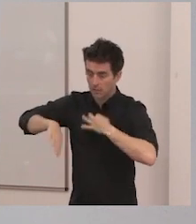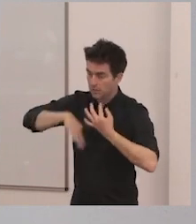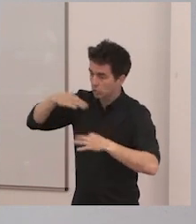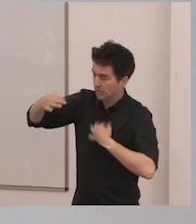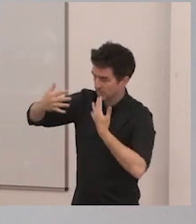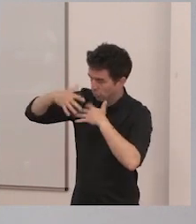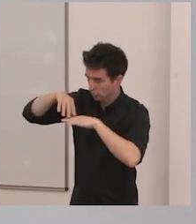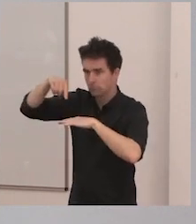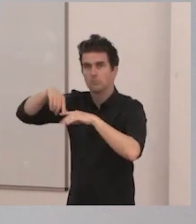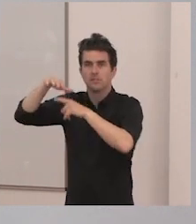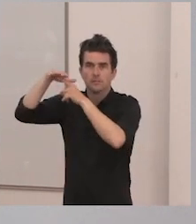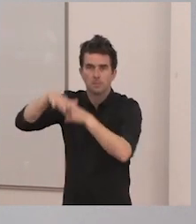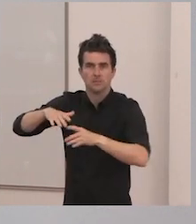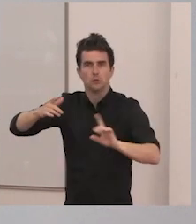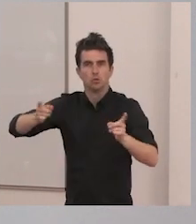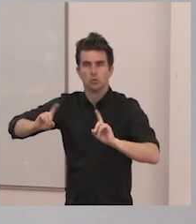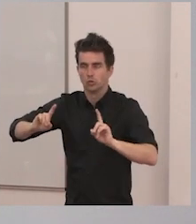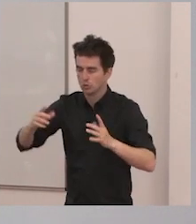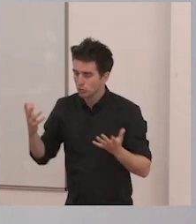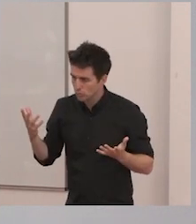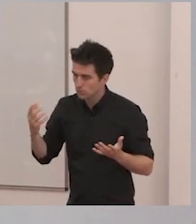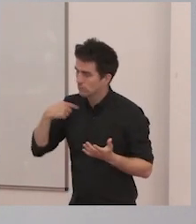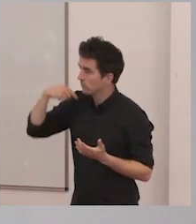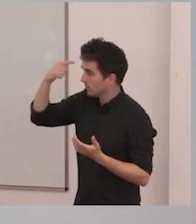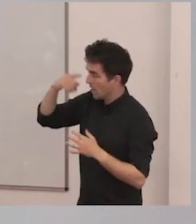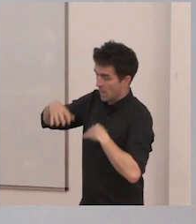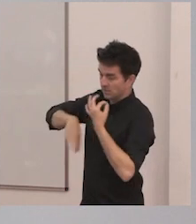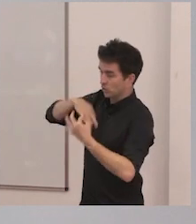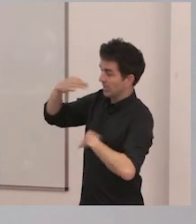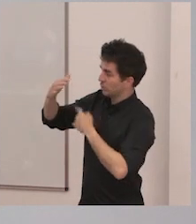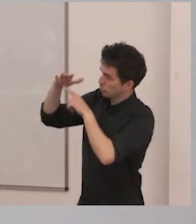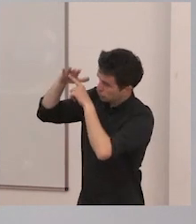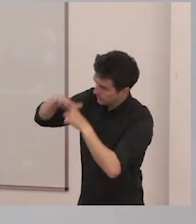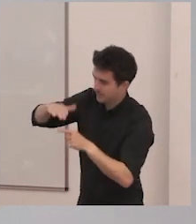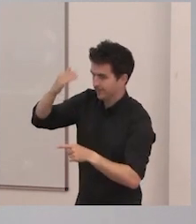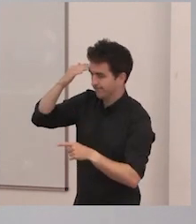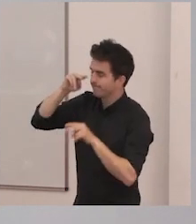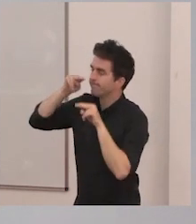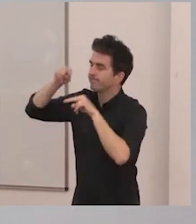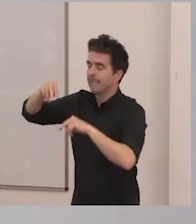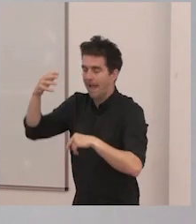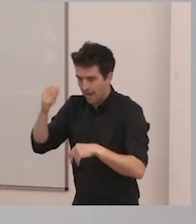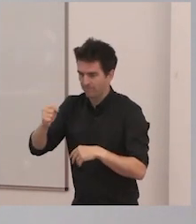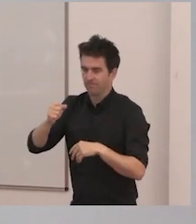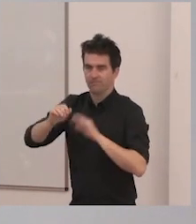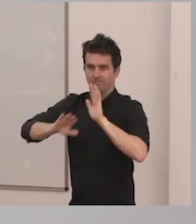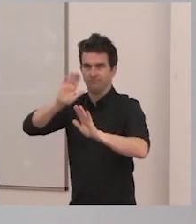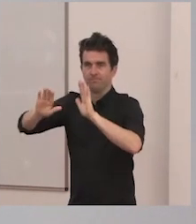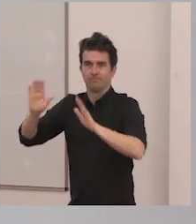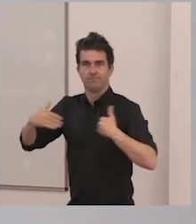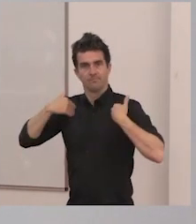realities that interact with each other at the same time in such a way as to be